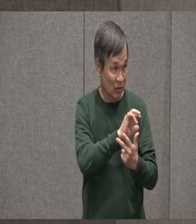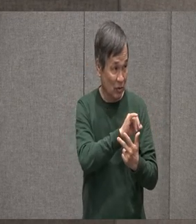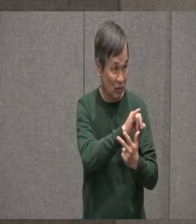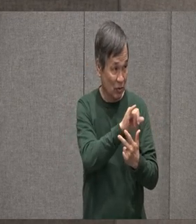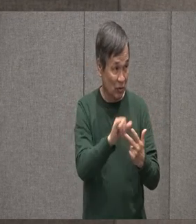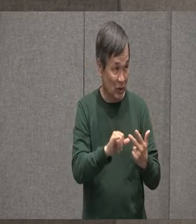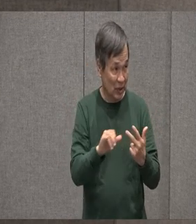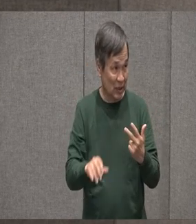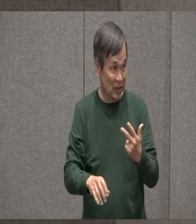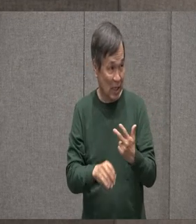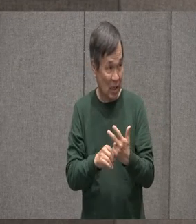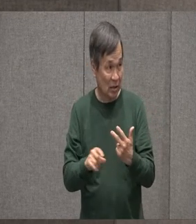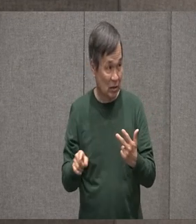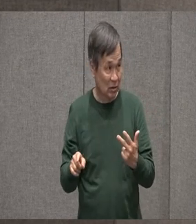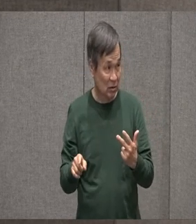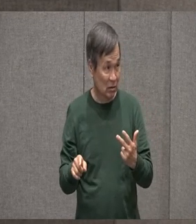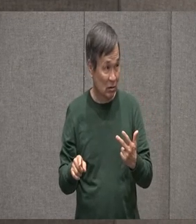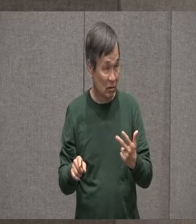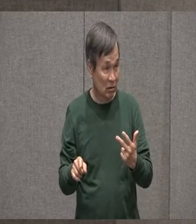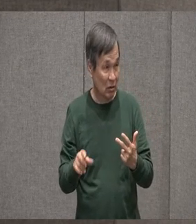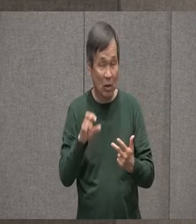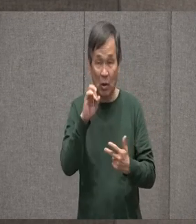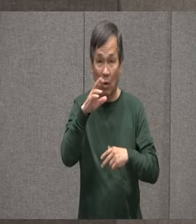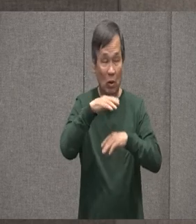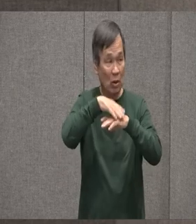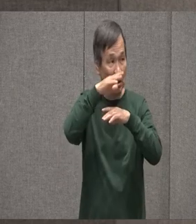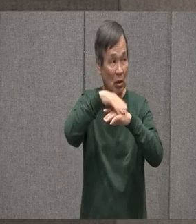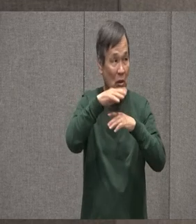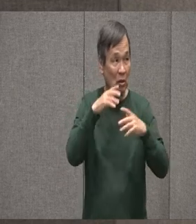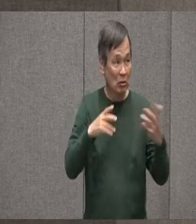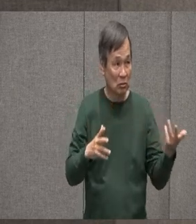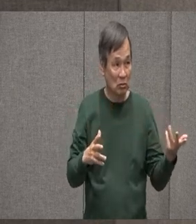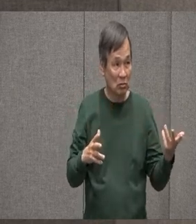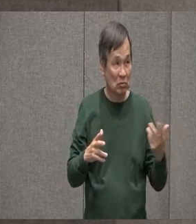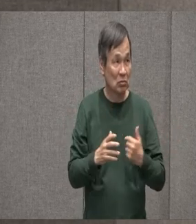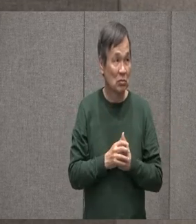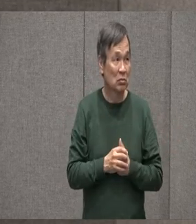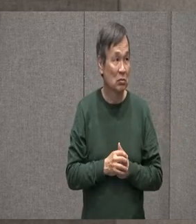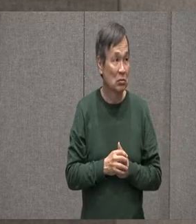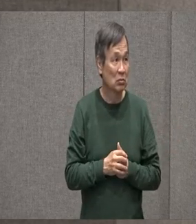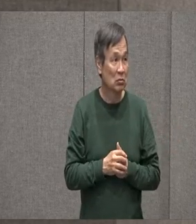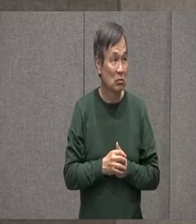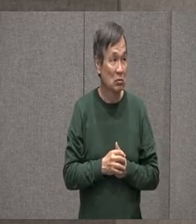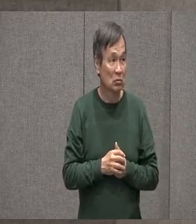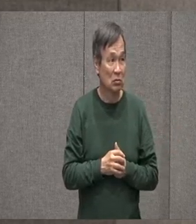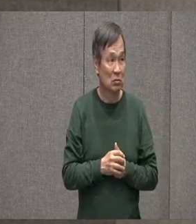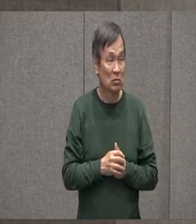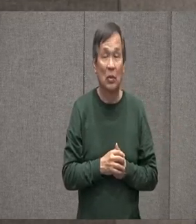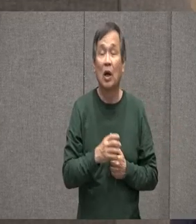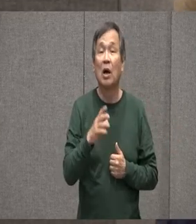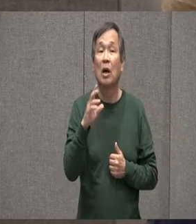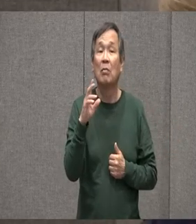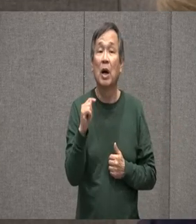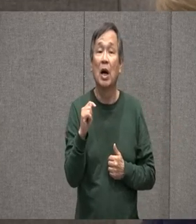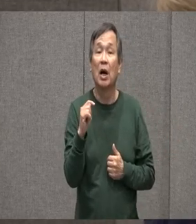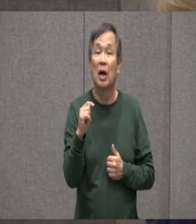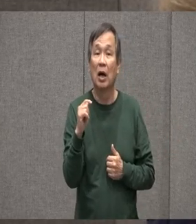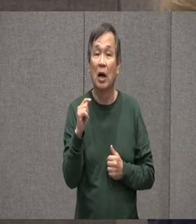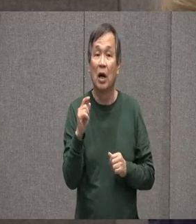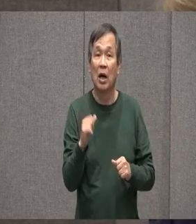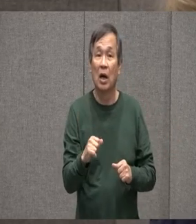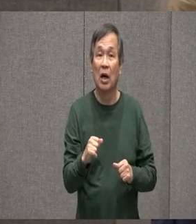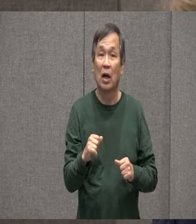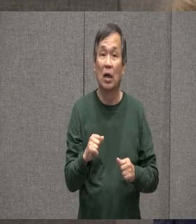your twos and keep twos. We could. Or you could do three of a kind and then you add all your dice. But this way, I get the